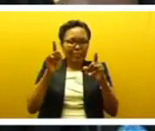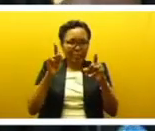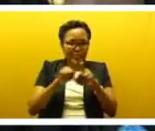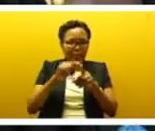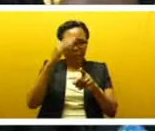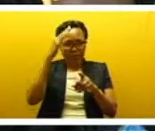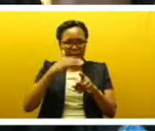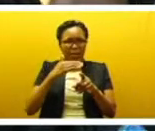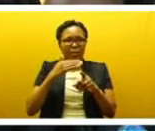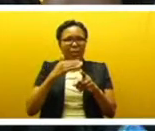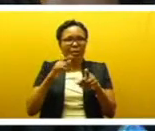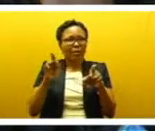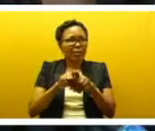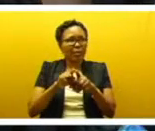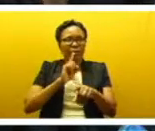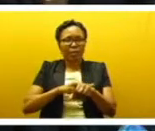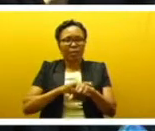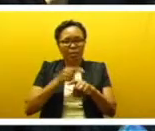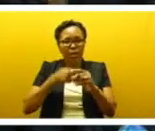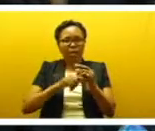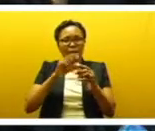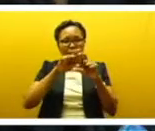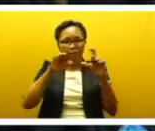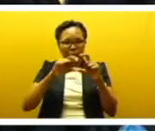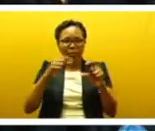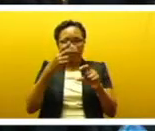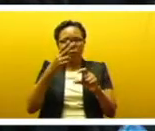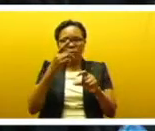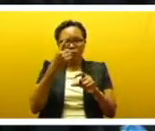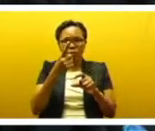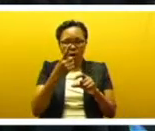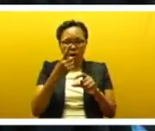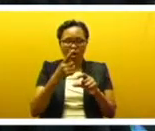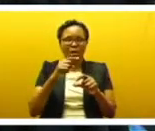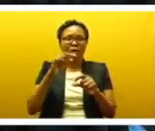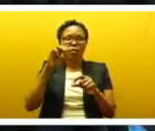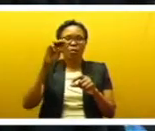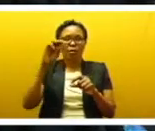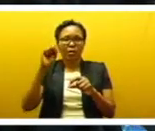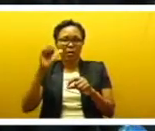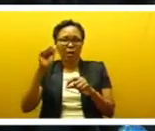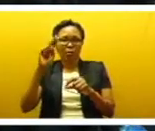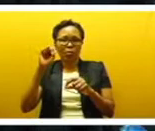at that same time, in paragraph 21, that is Moses Nkuli, says it was